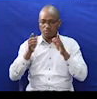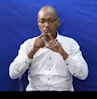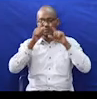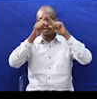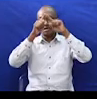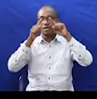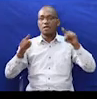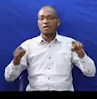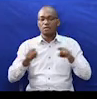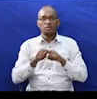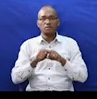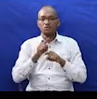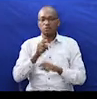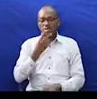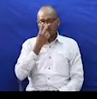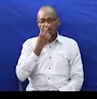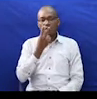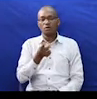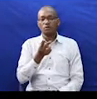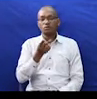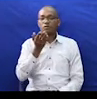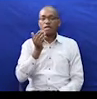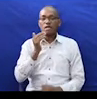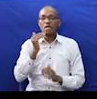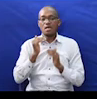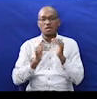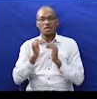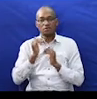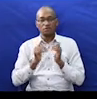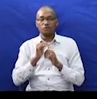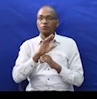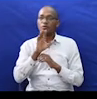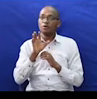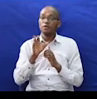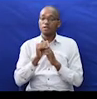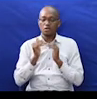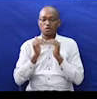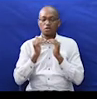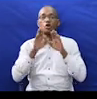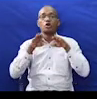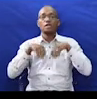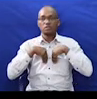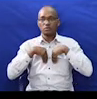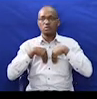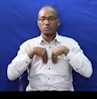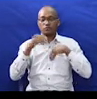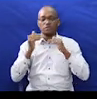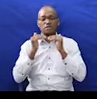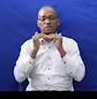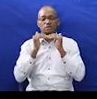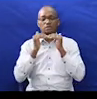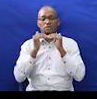triangles. We are looking for the ratio of corresponding sides. So from